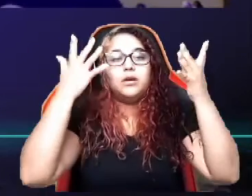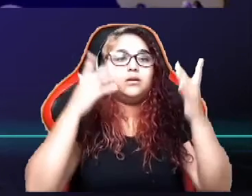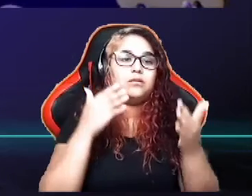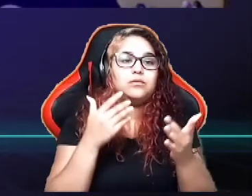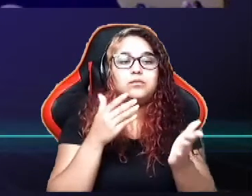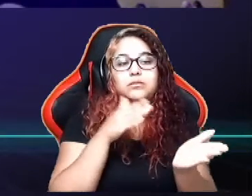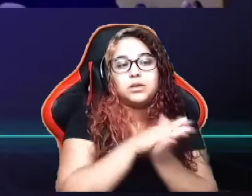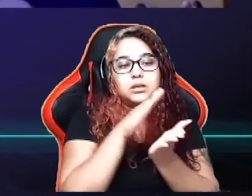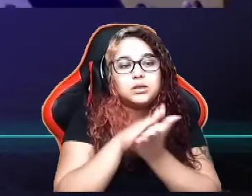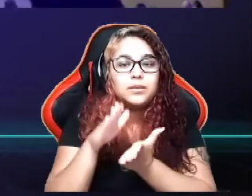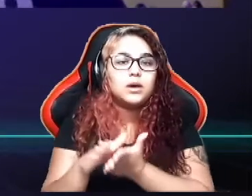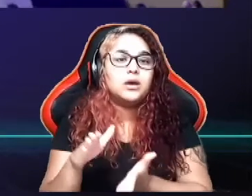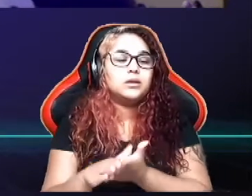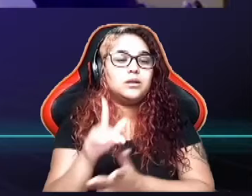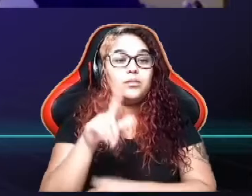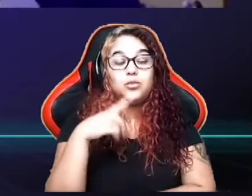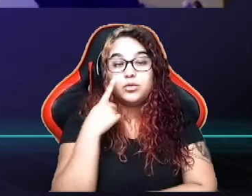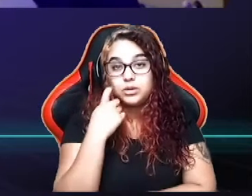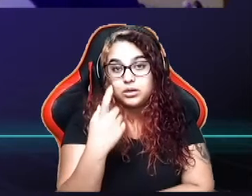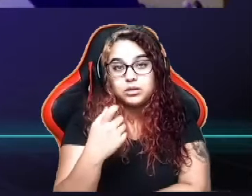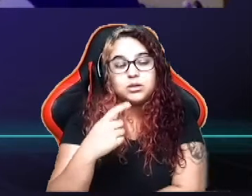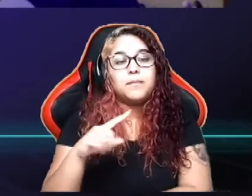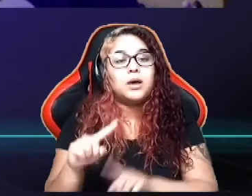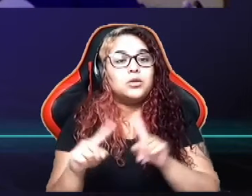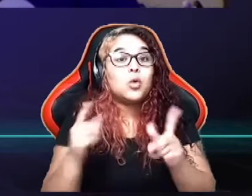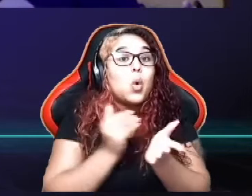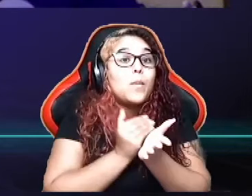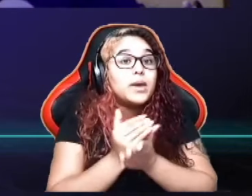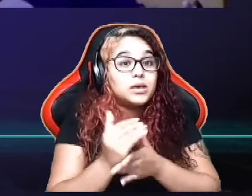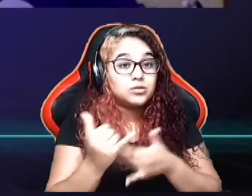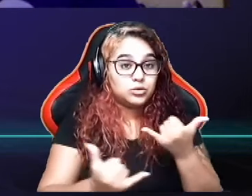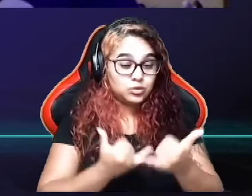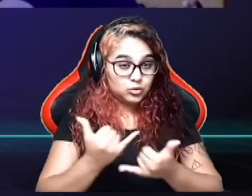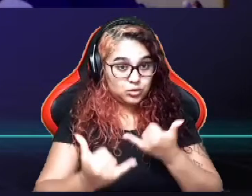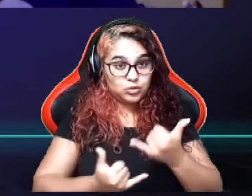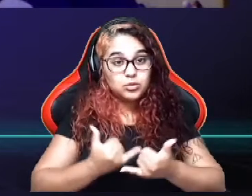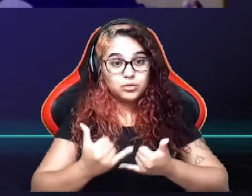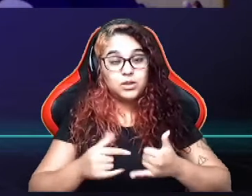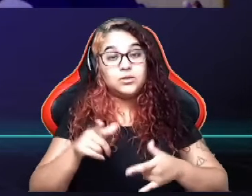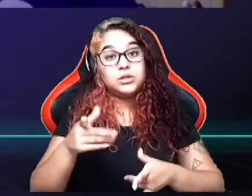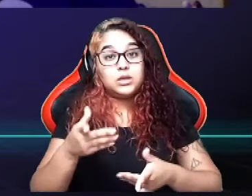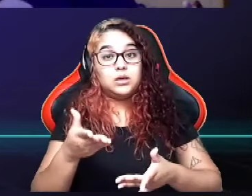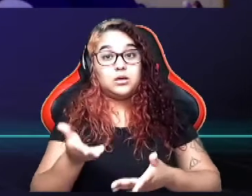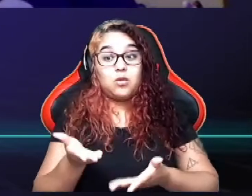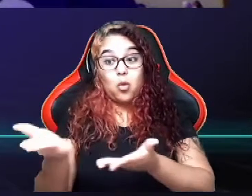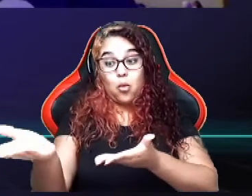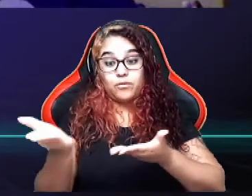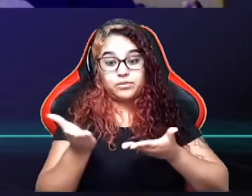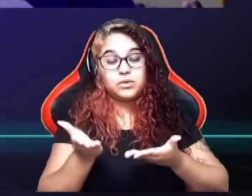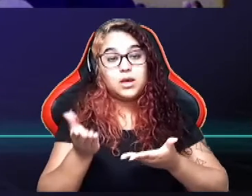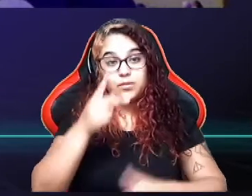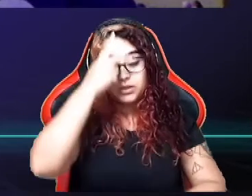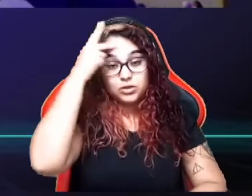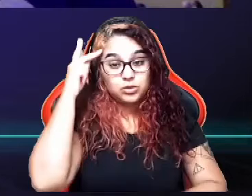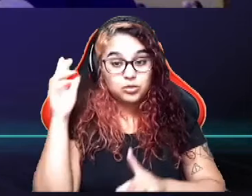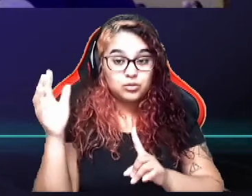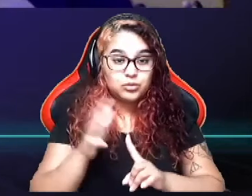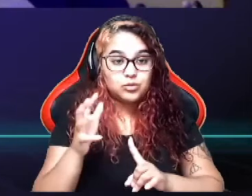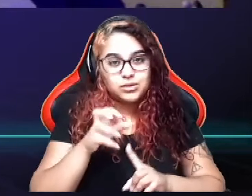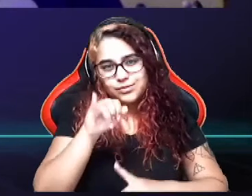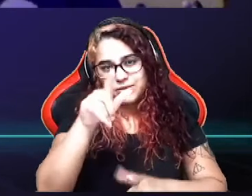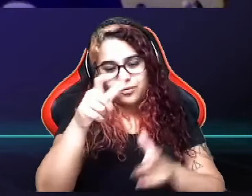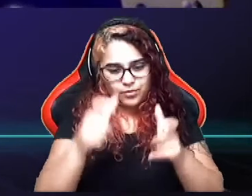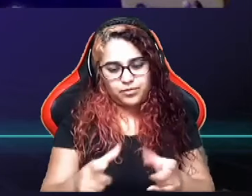specific activations, specific ads. But right at the beginning, when you're talking to an